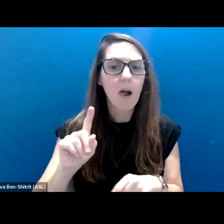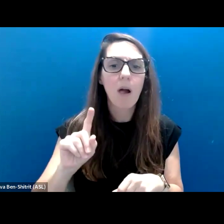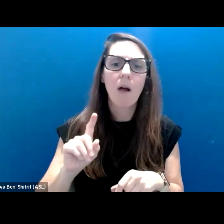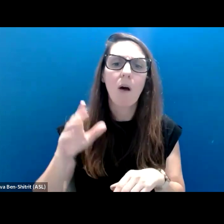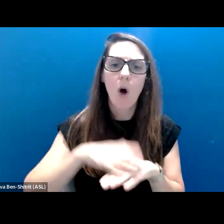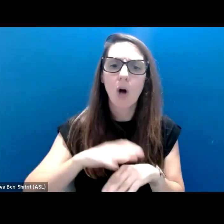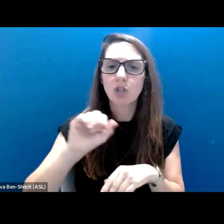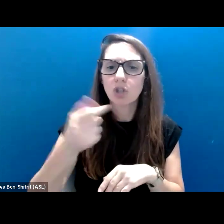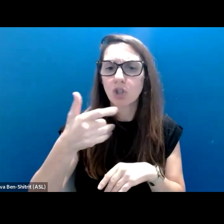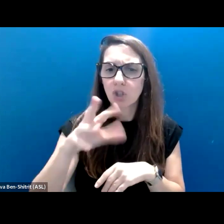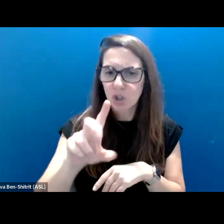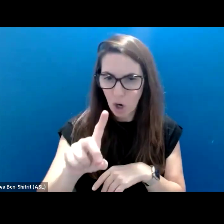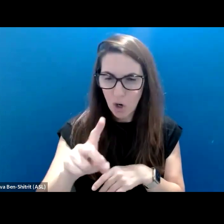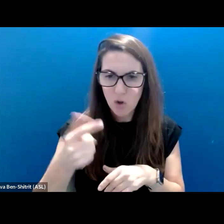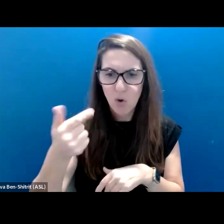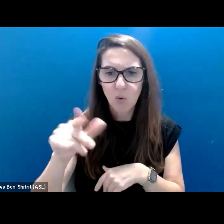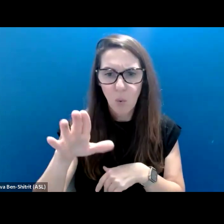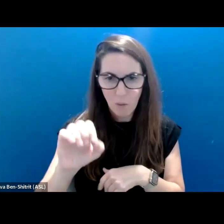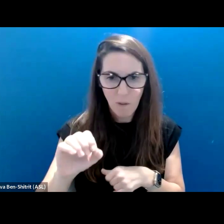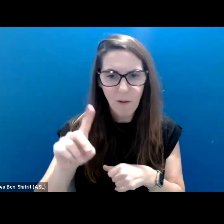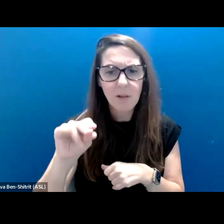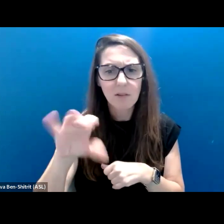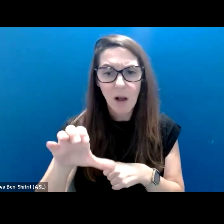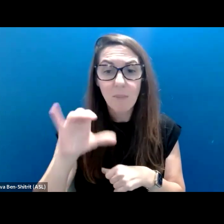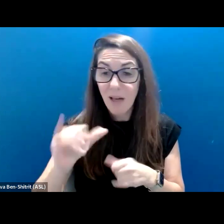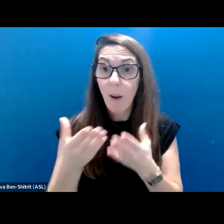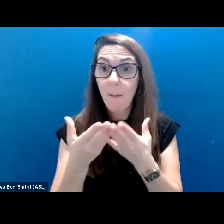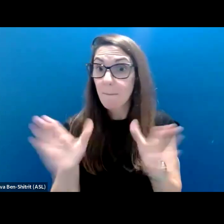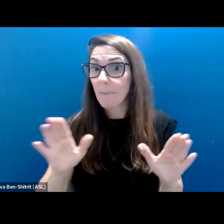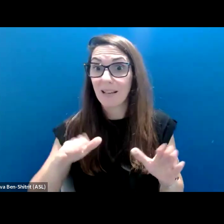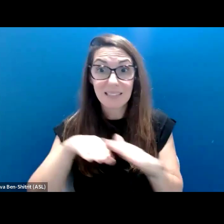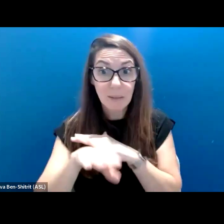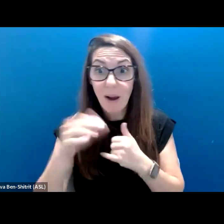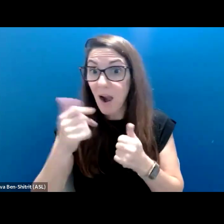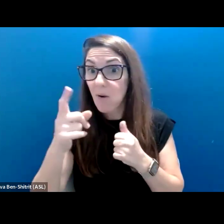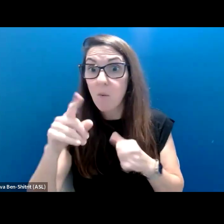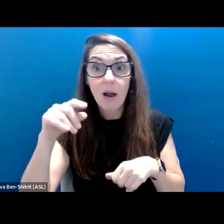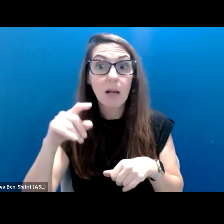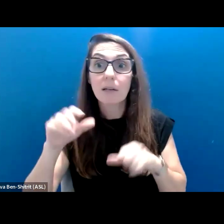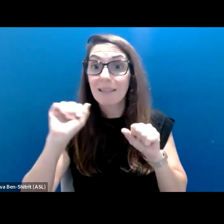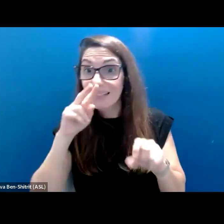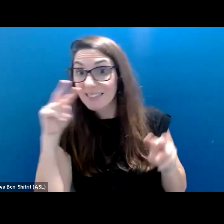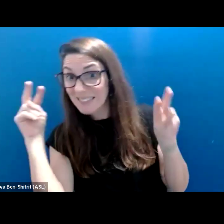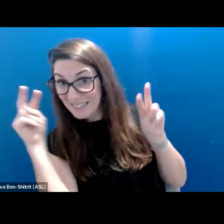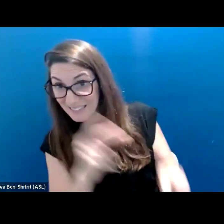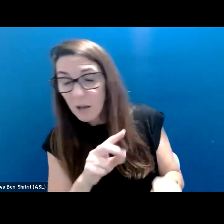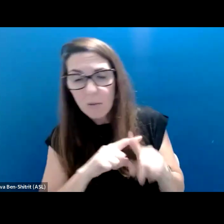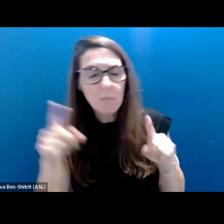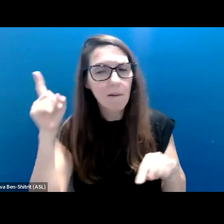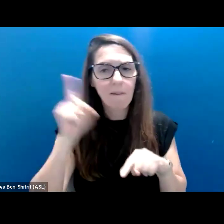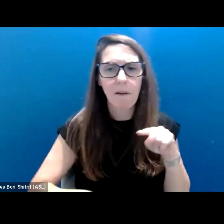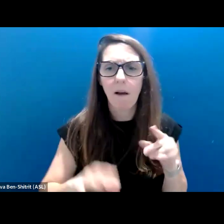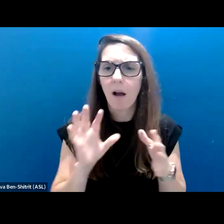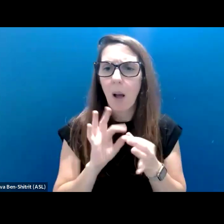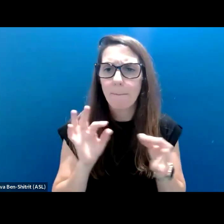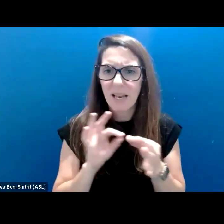that will be publicly accessible so that anyone in the public would be able to see it but not to comment on it.